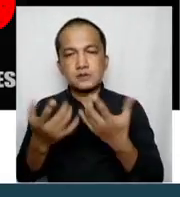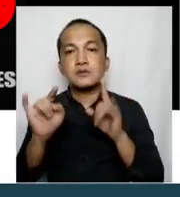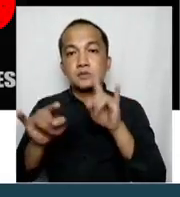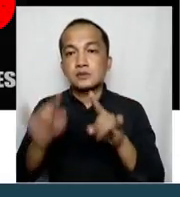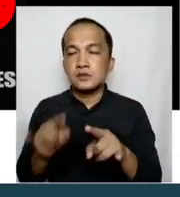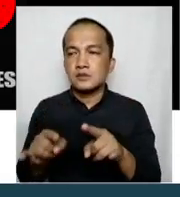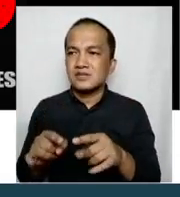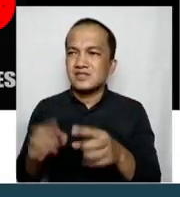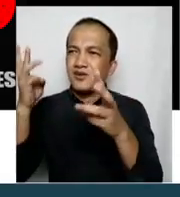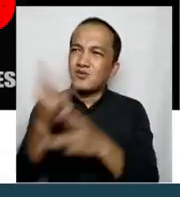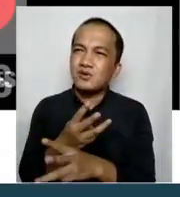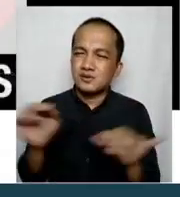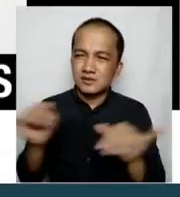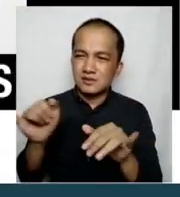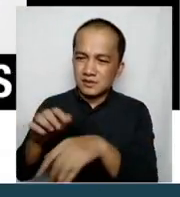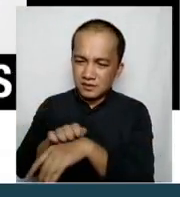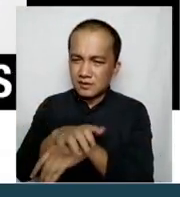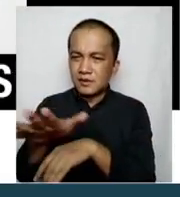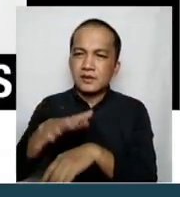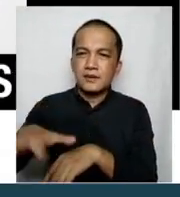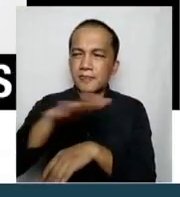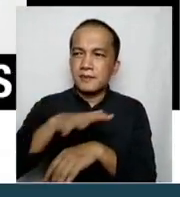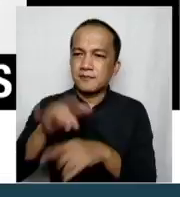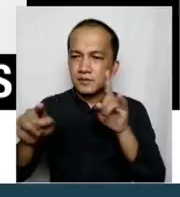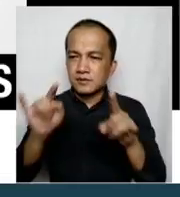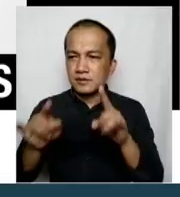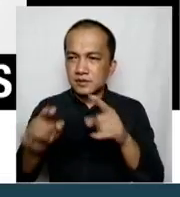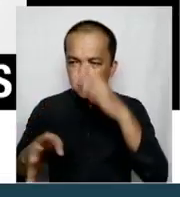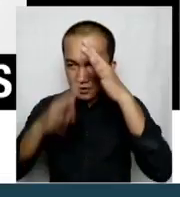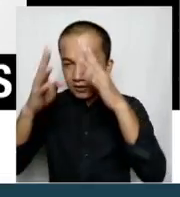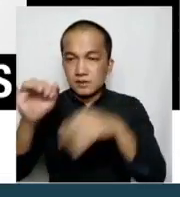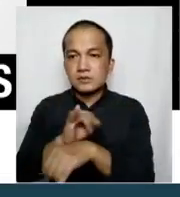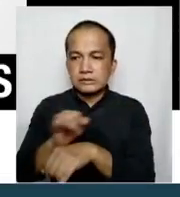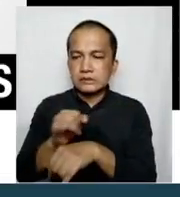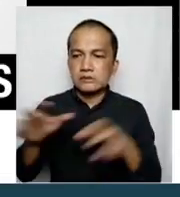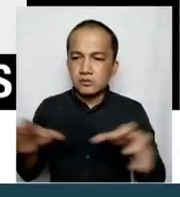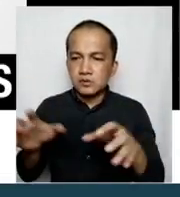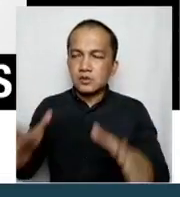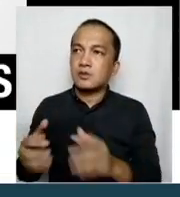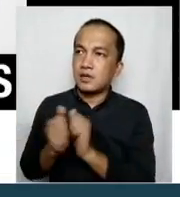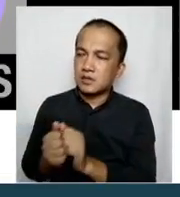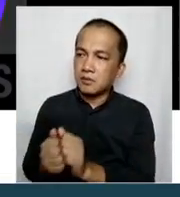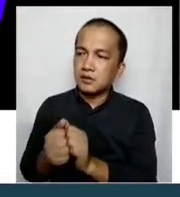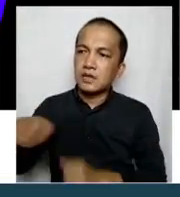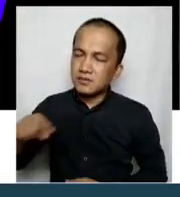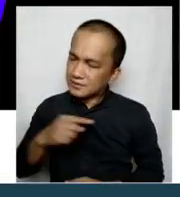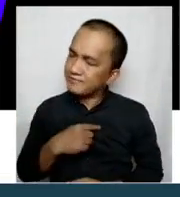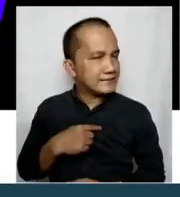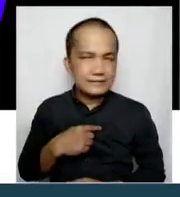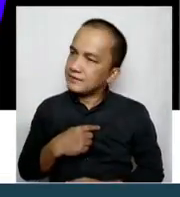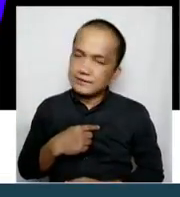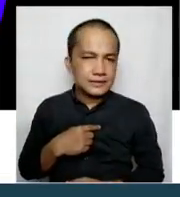Malala rin po yung effect nito sa mga media and creative industry mm-hmm. workers na mga kasama namin. So, yan, it's